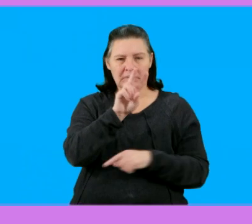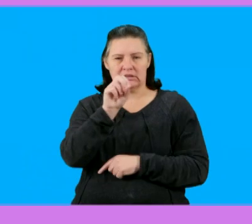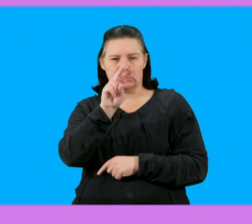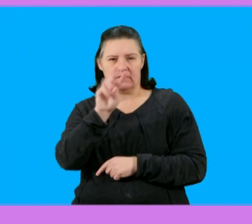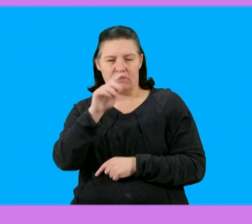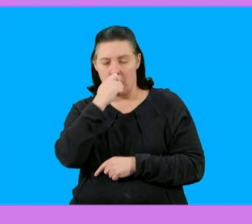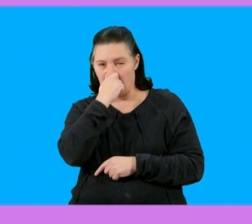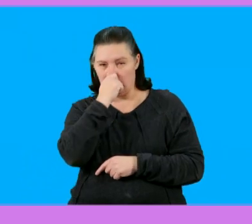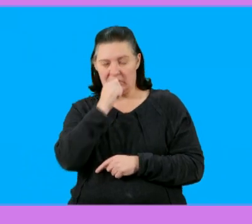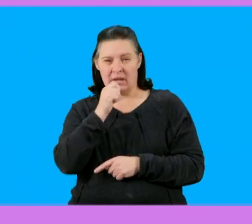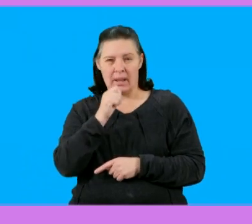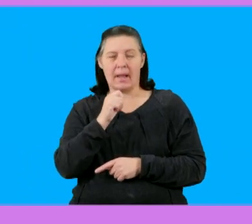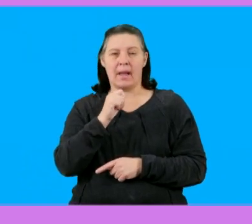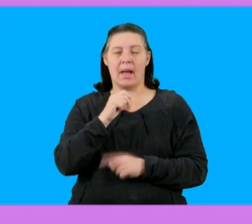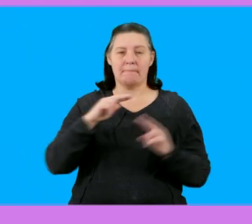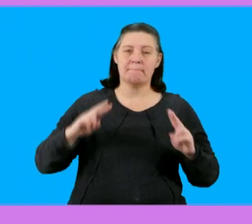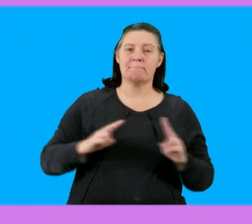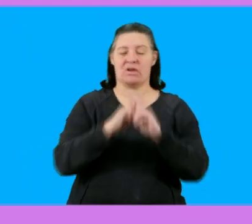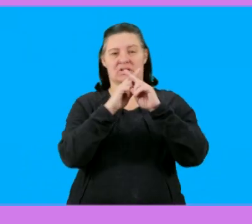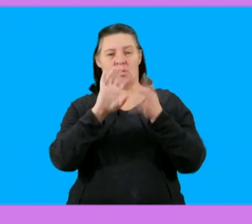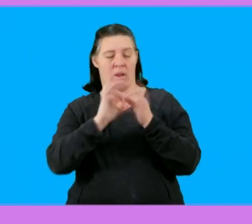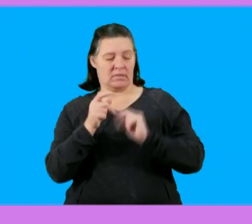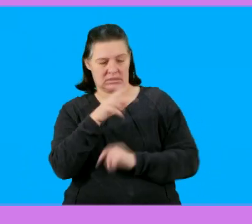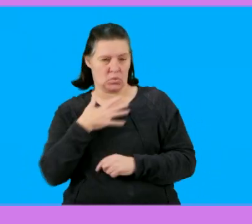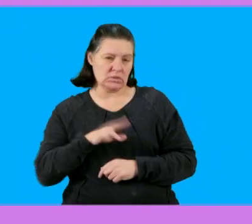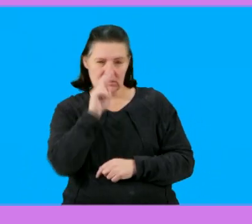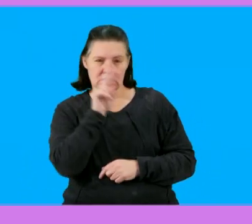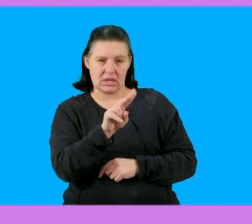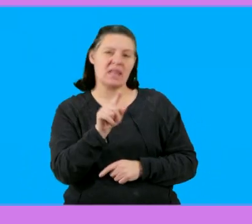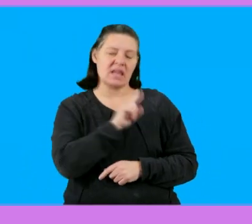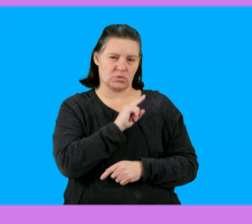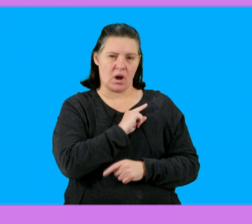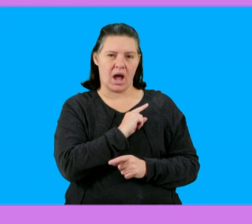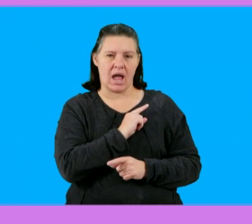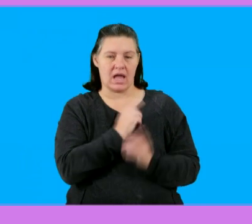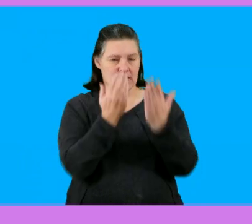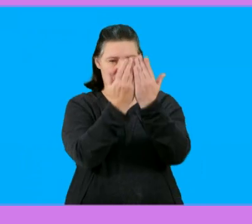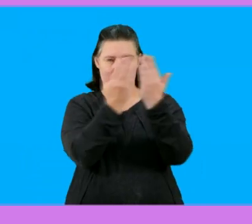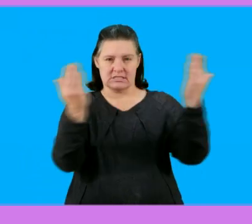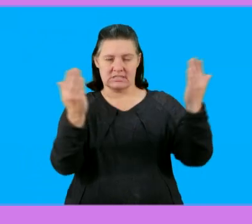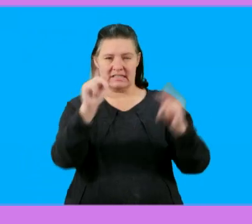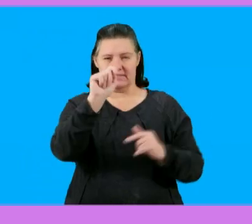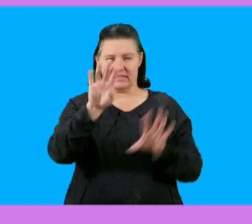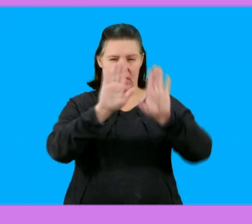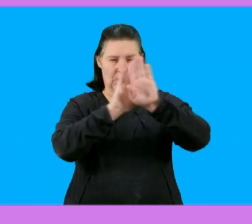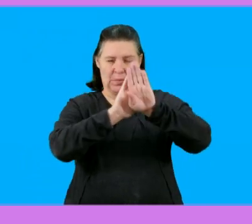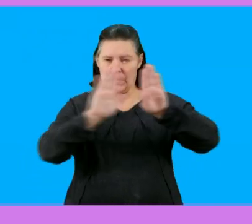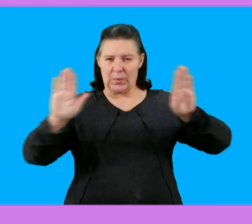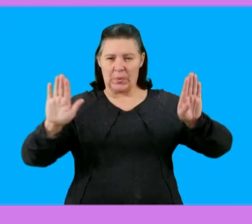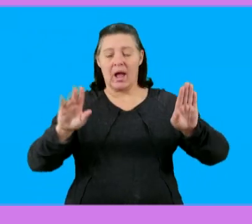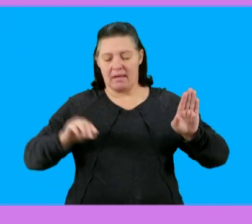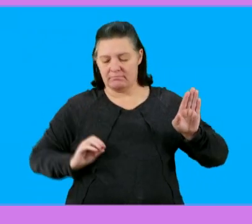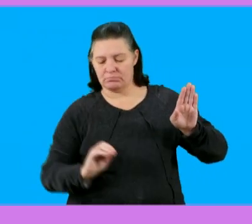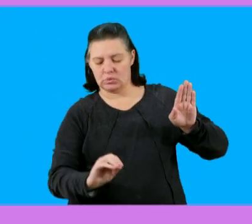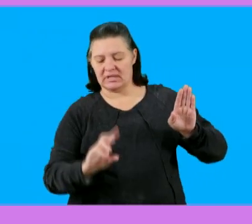of the 2024 Paris Olympic Games. He therefore decided to buy a flat-screen television and to install